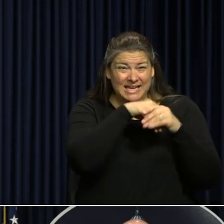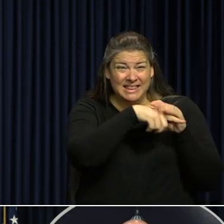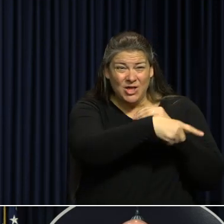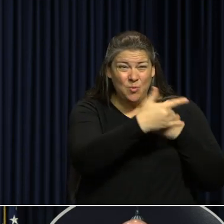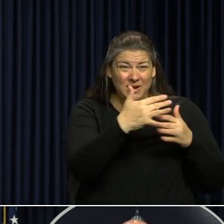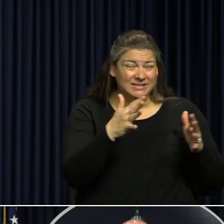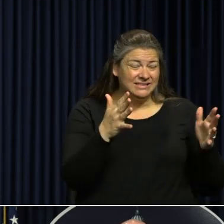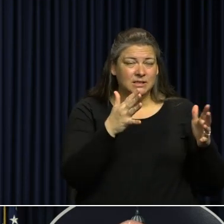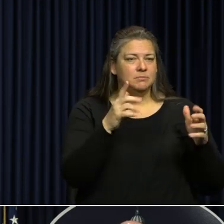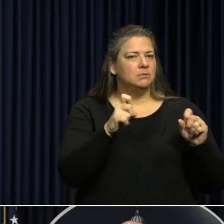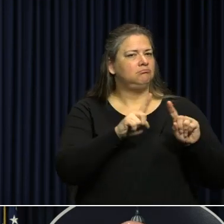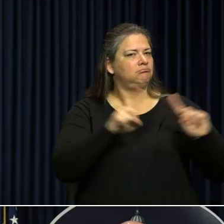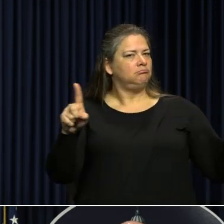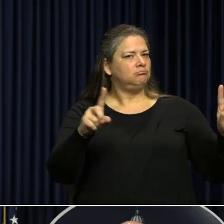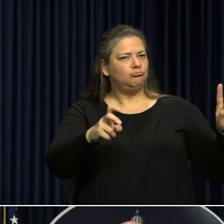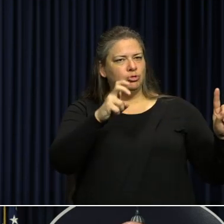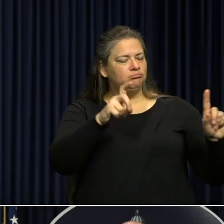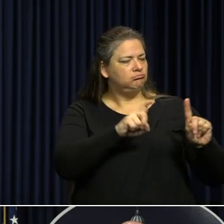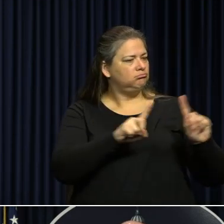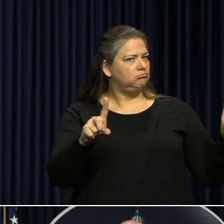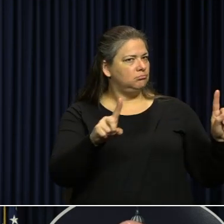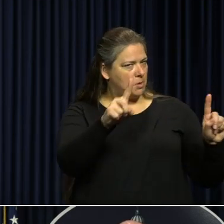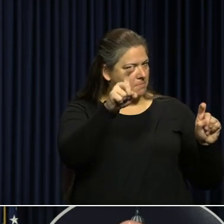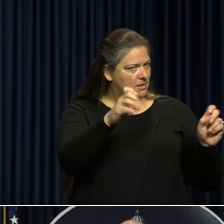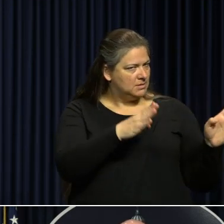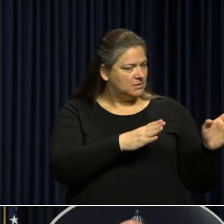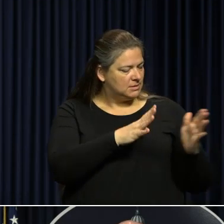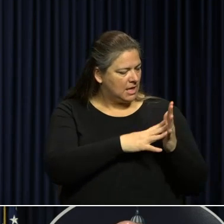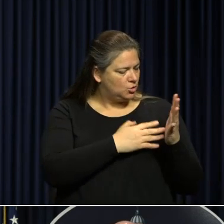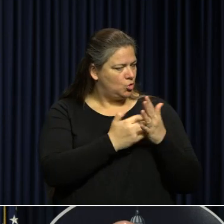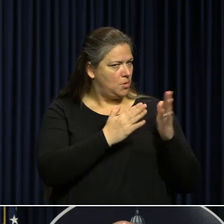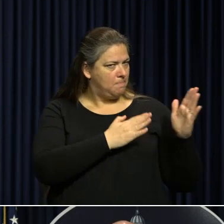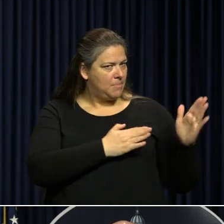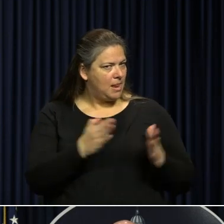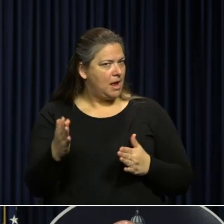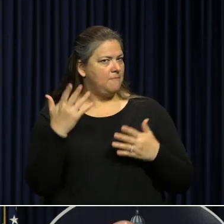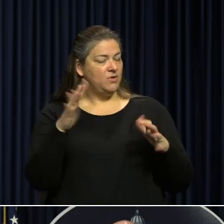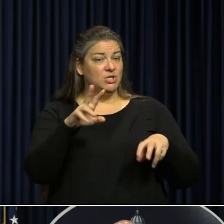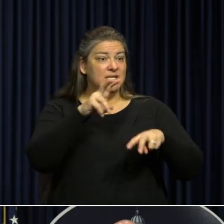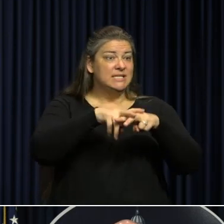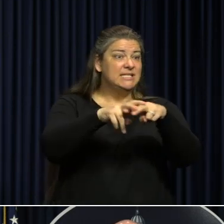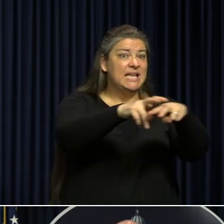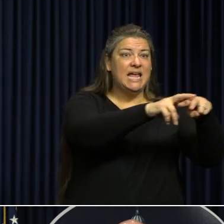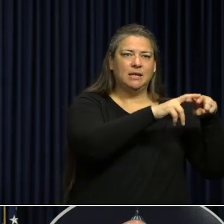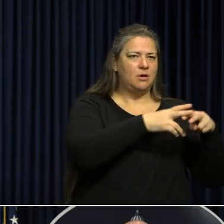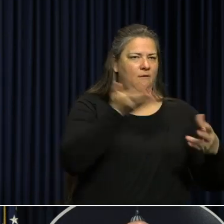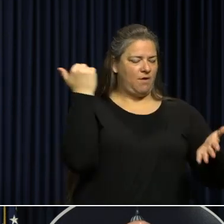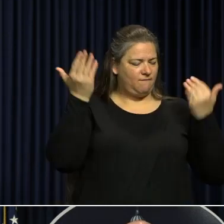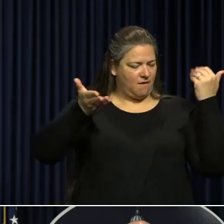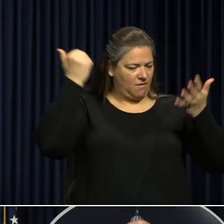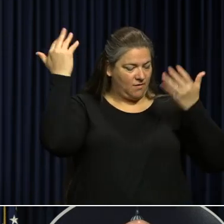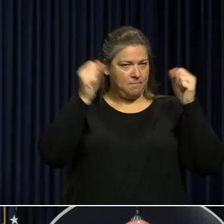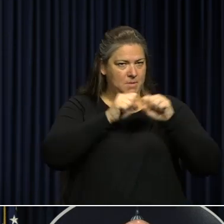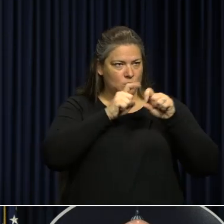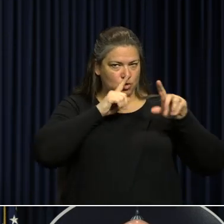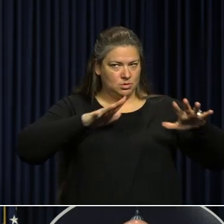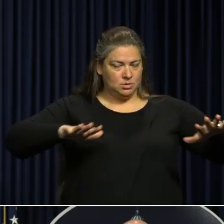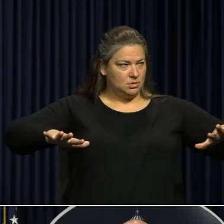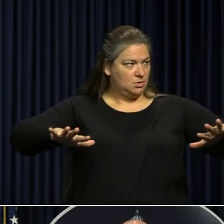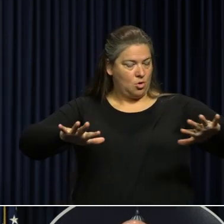be required. You have to schedule for it, plan for it, remove seats to allow for it, make sure the physical